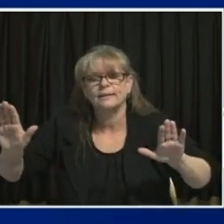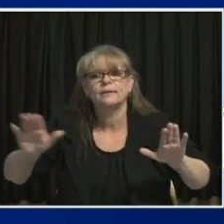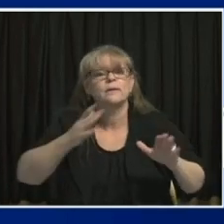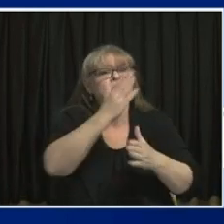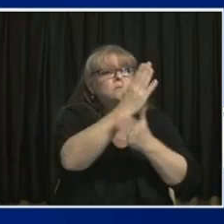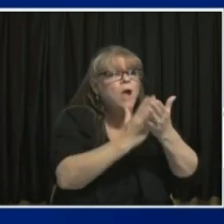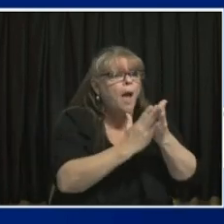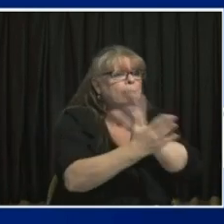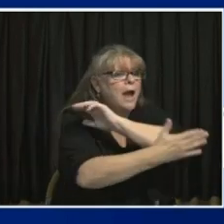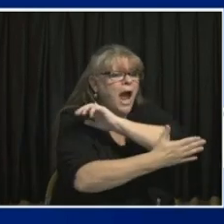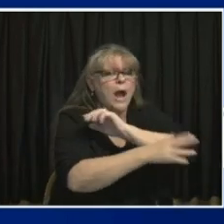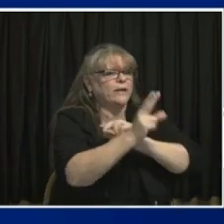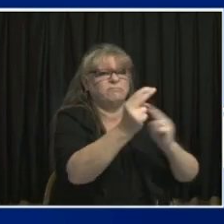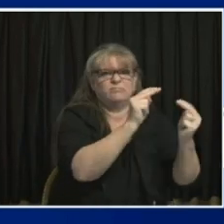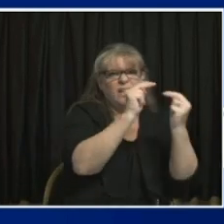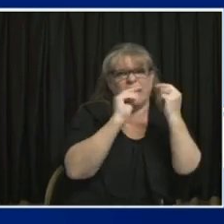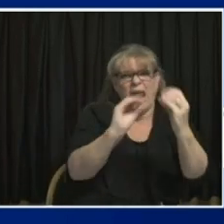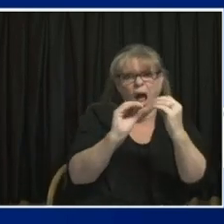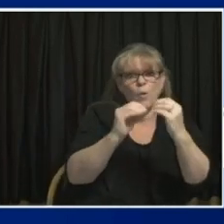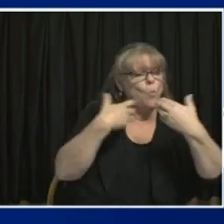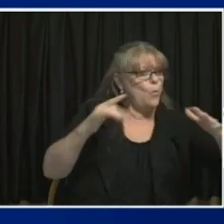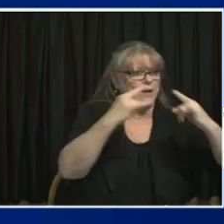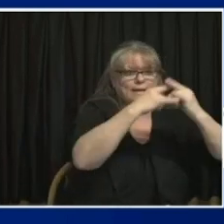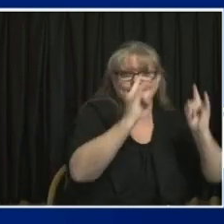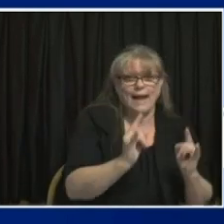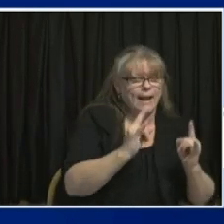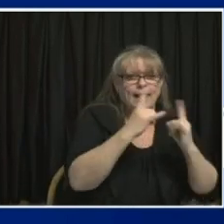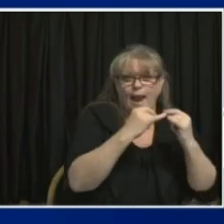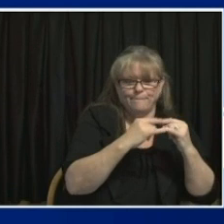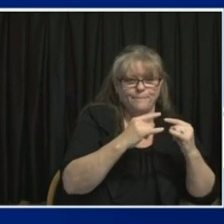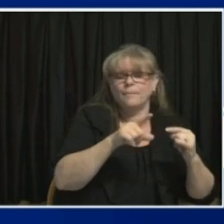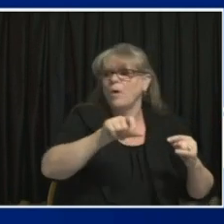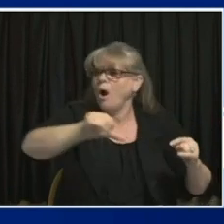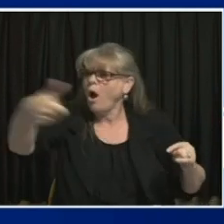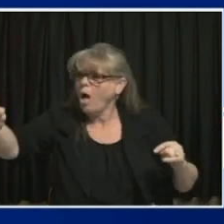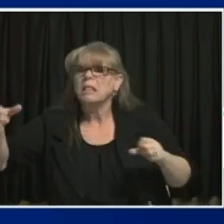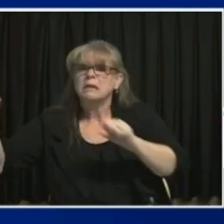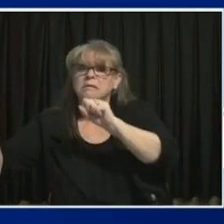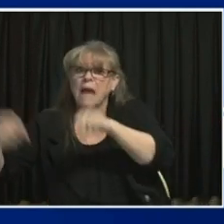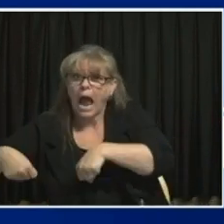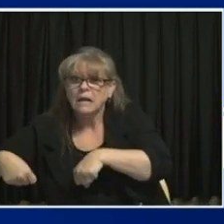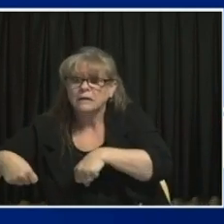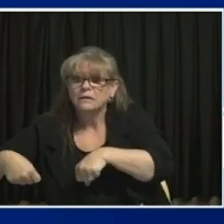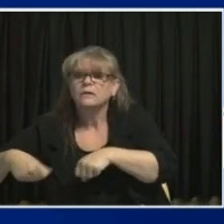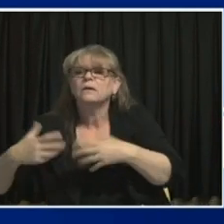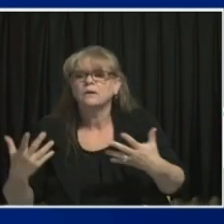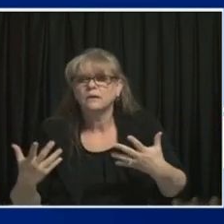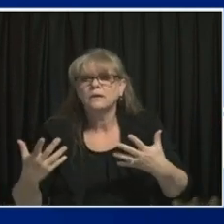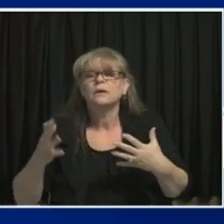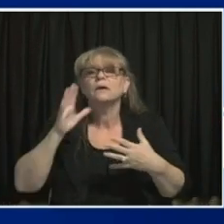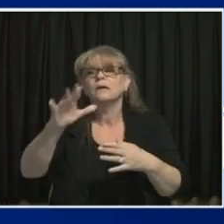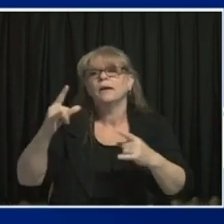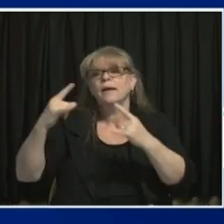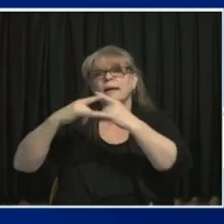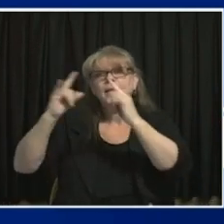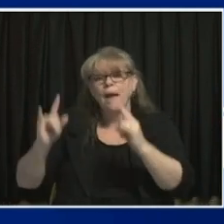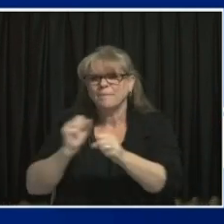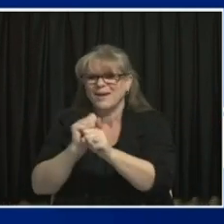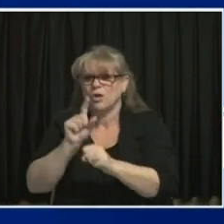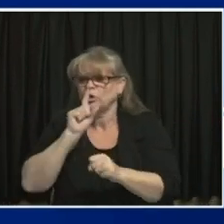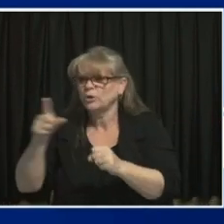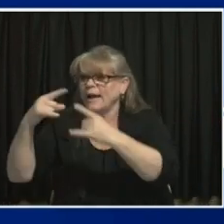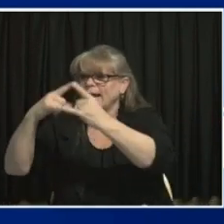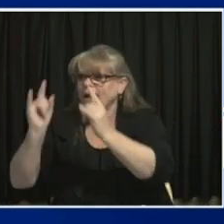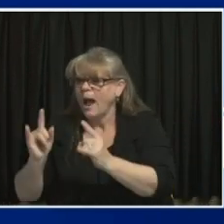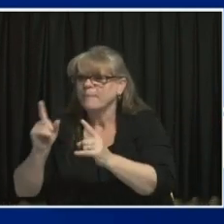to open those. But for most of our state parks, camping, of course, is a safe activity. It can be done to observe social distance.